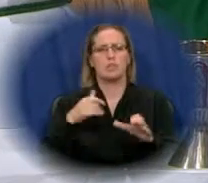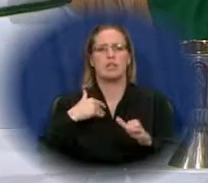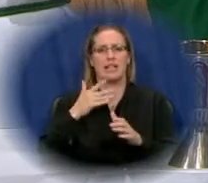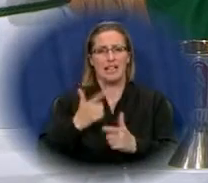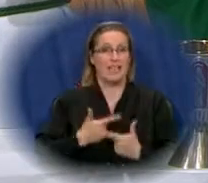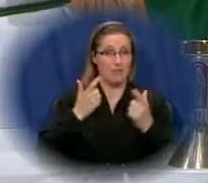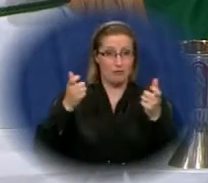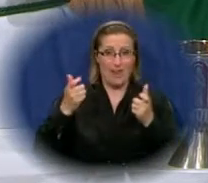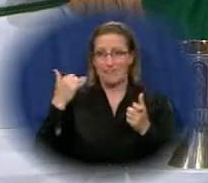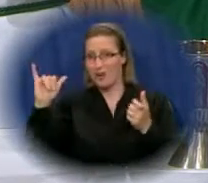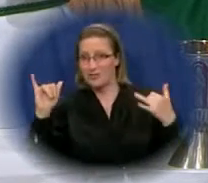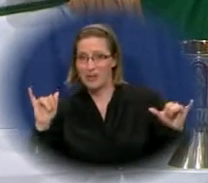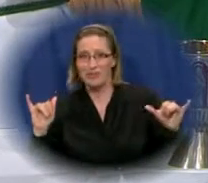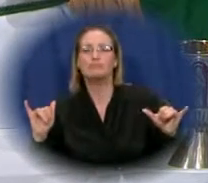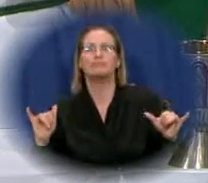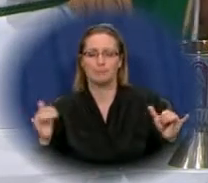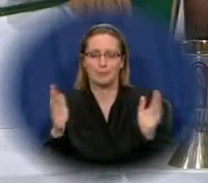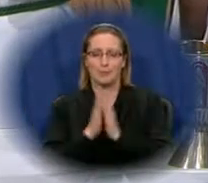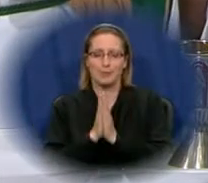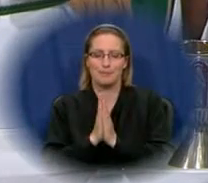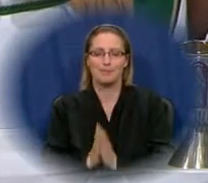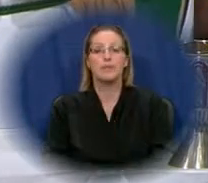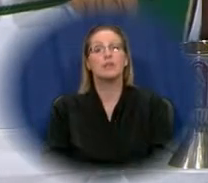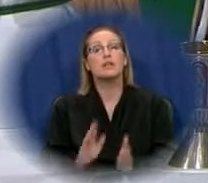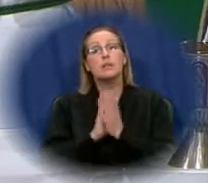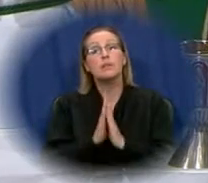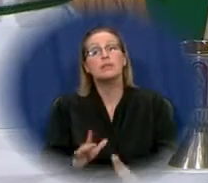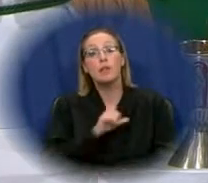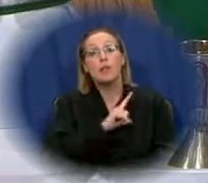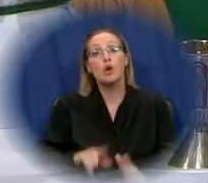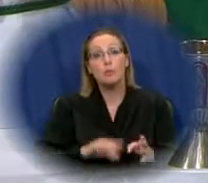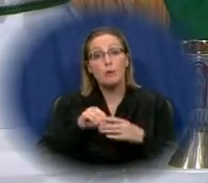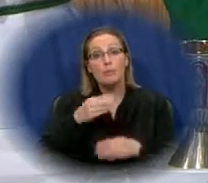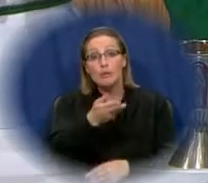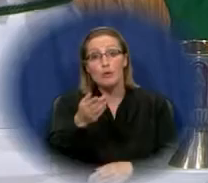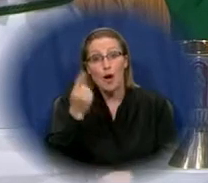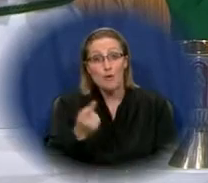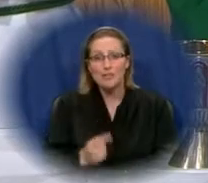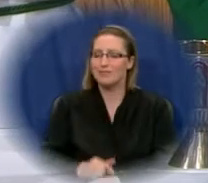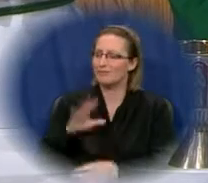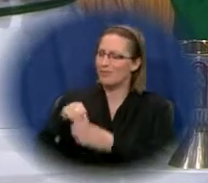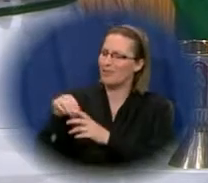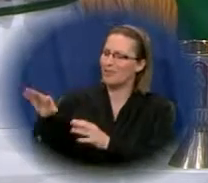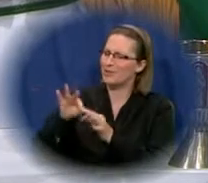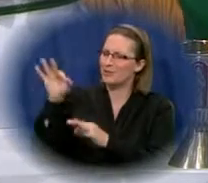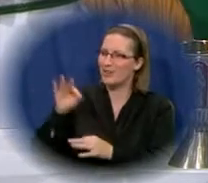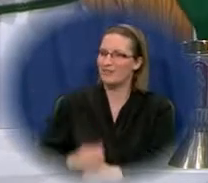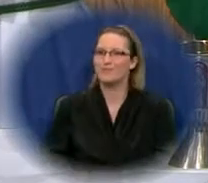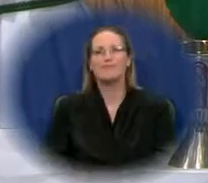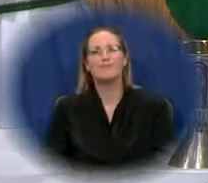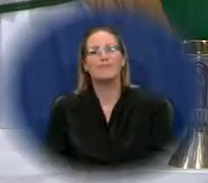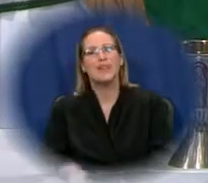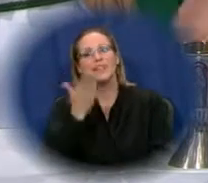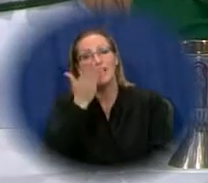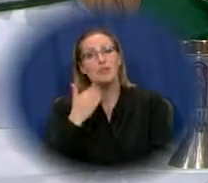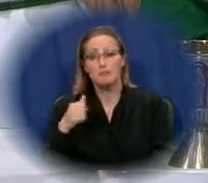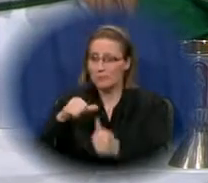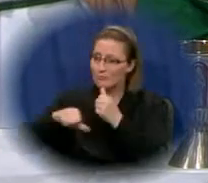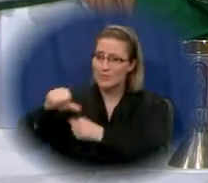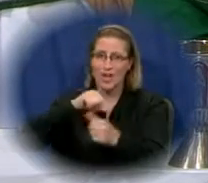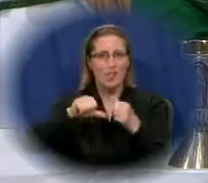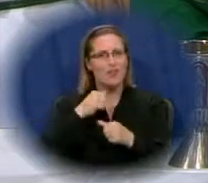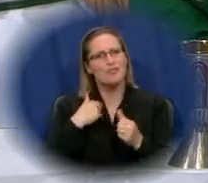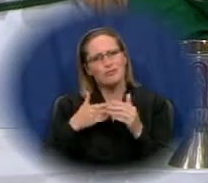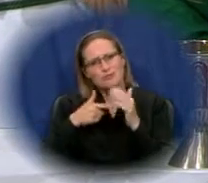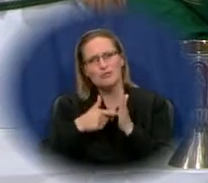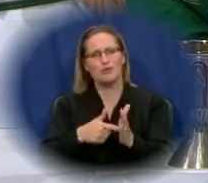reign forever and ever. Amen. The peace of the Lord be with you always. And with your spirit. Thank you. If there are people around and near, please